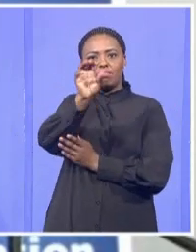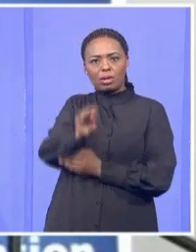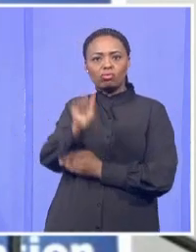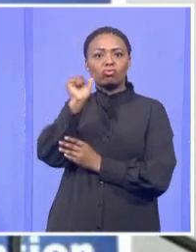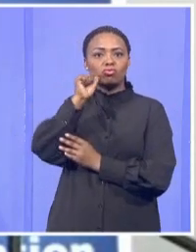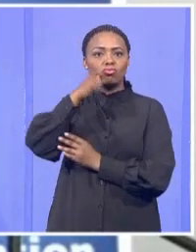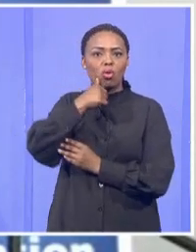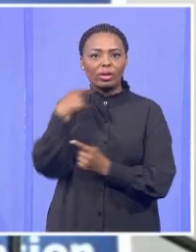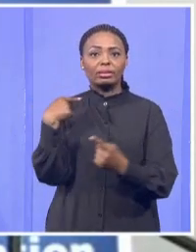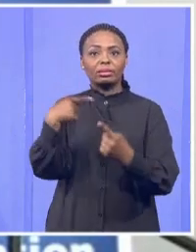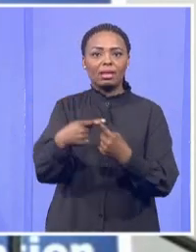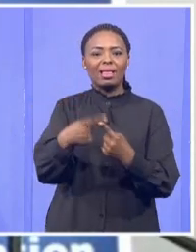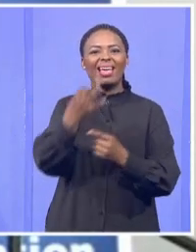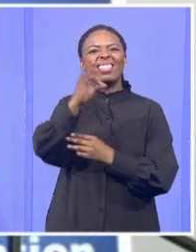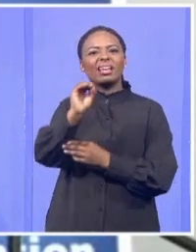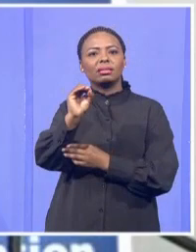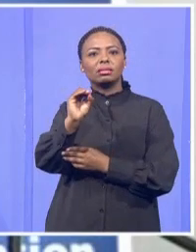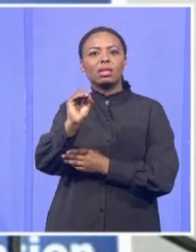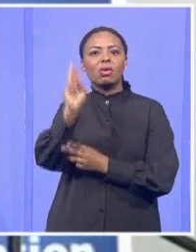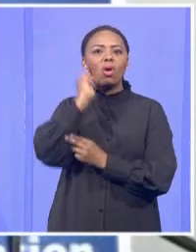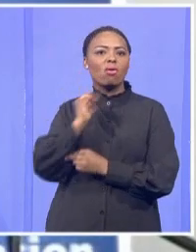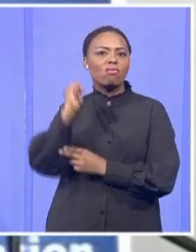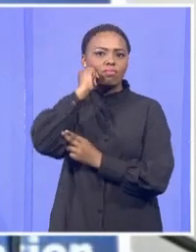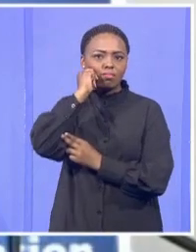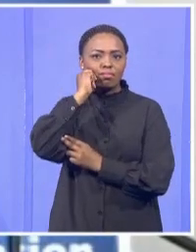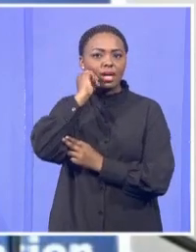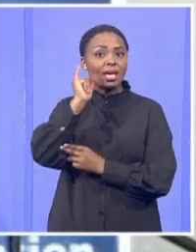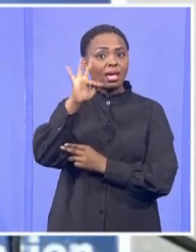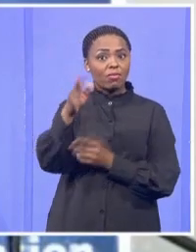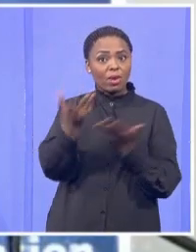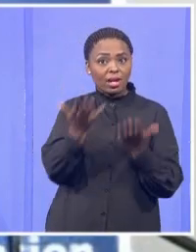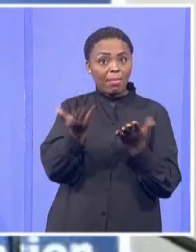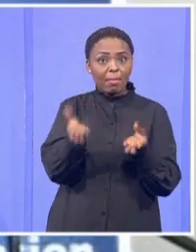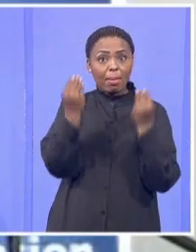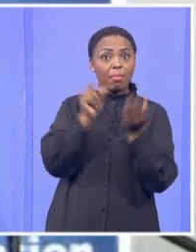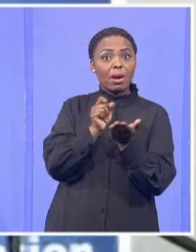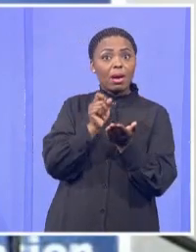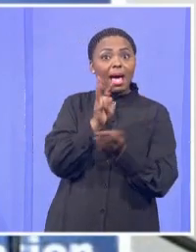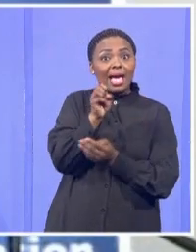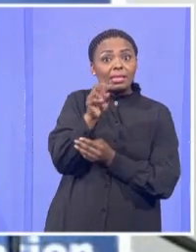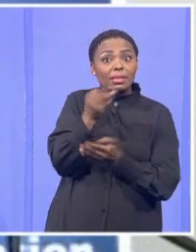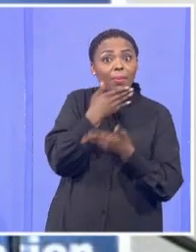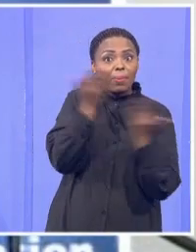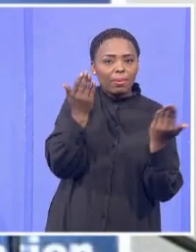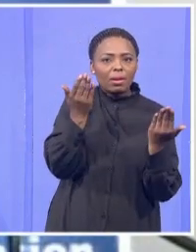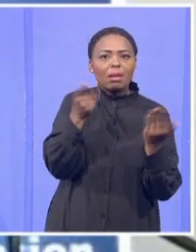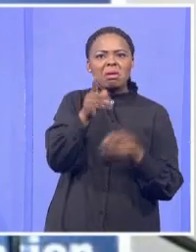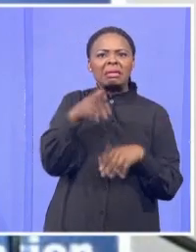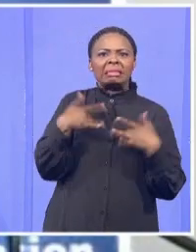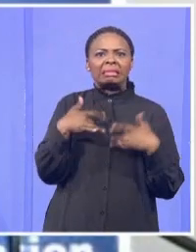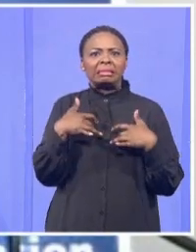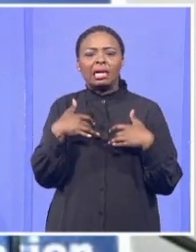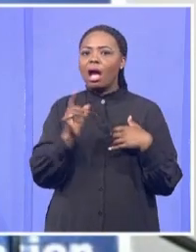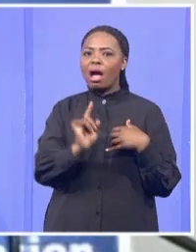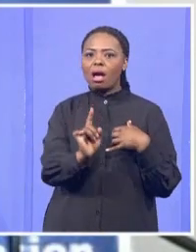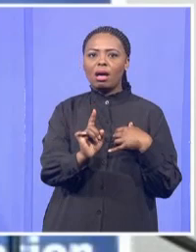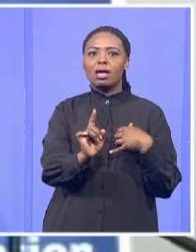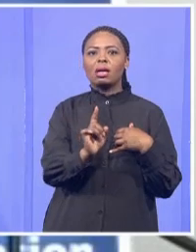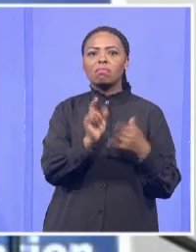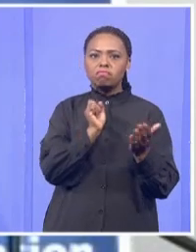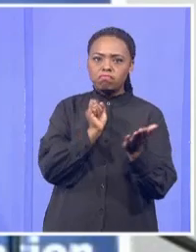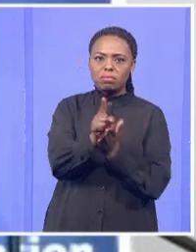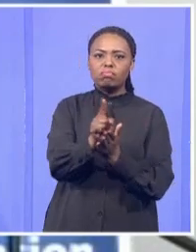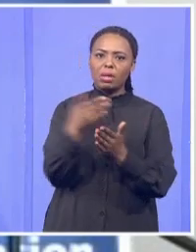the 30th of November. So even if you didn't get the SMS tomorrow, don't panic. We are releasing these SMSs